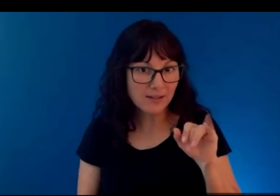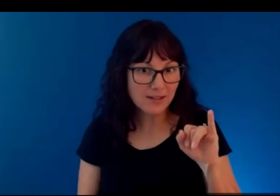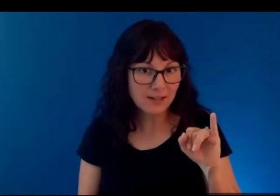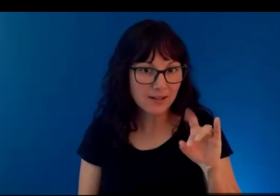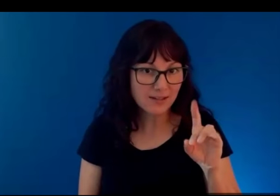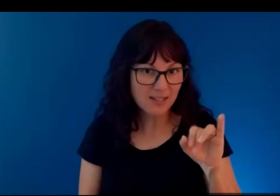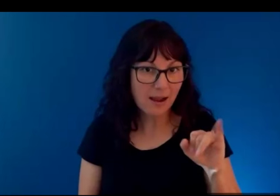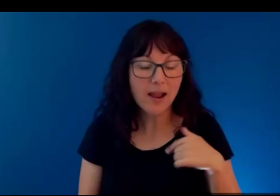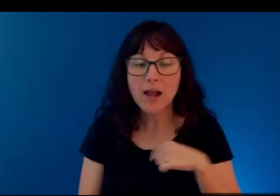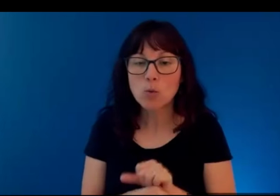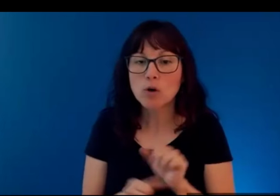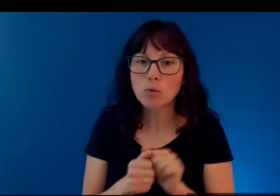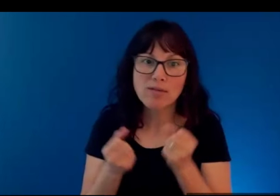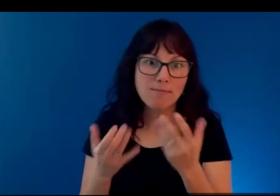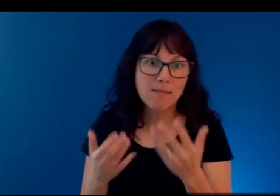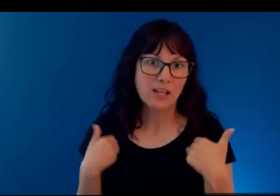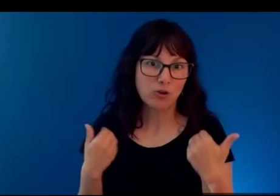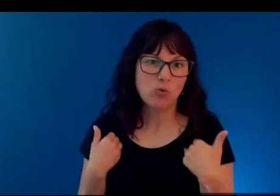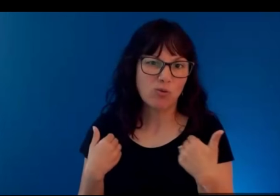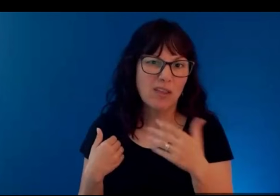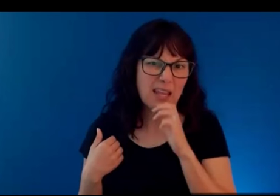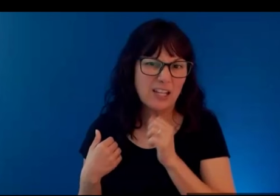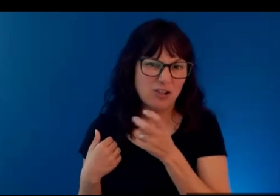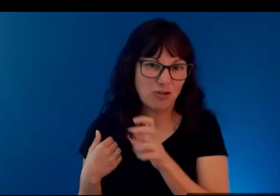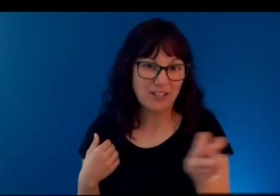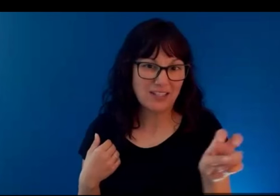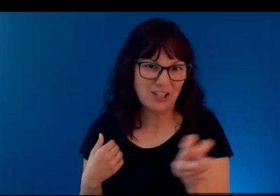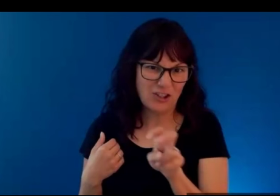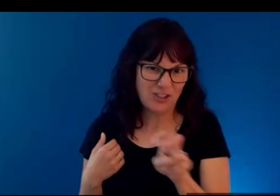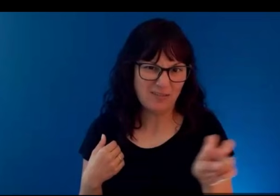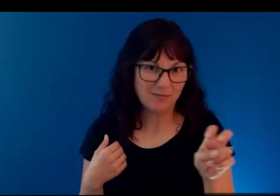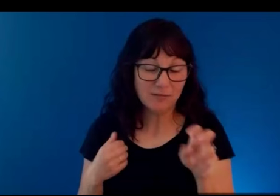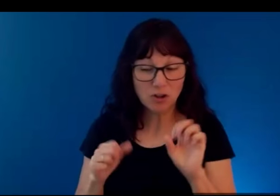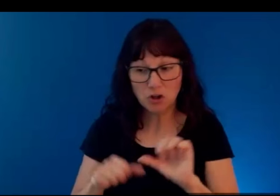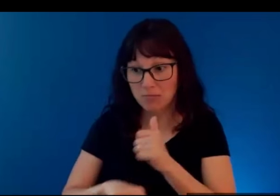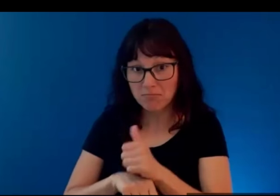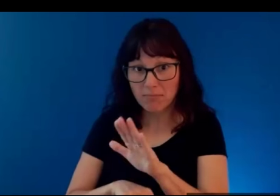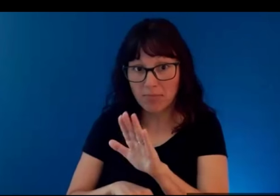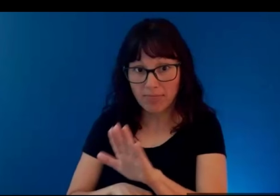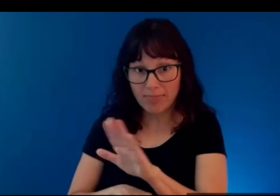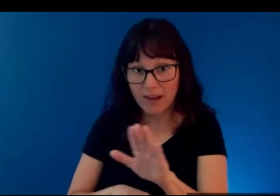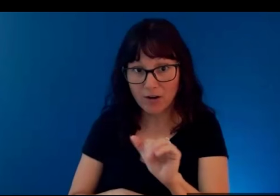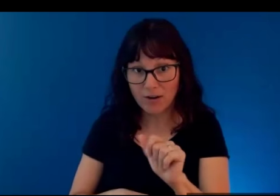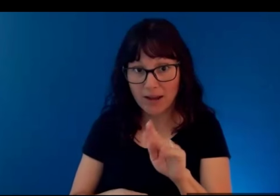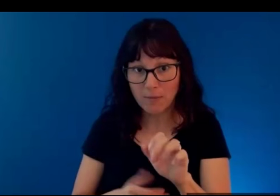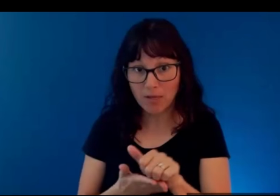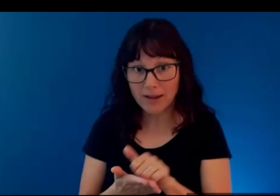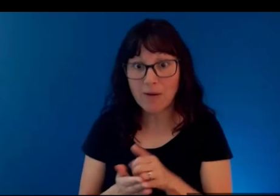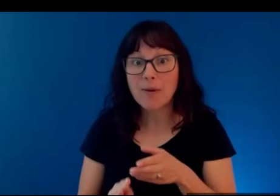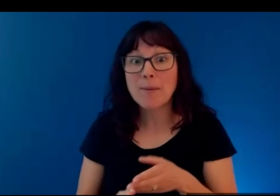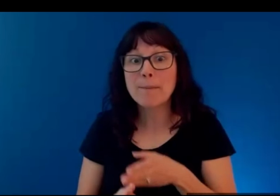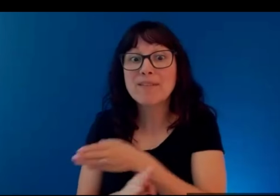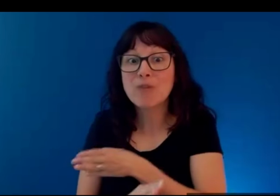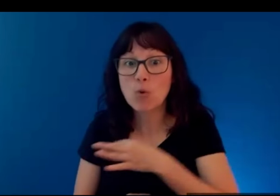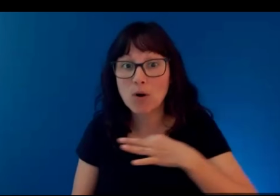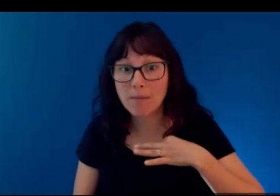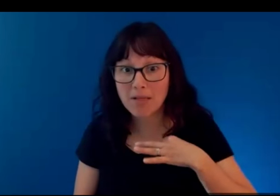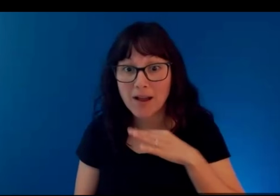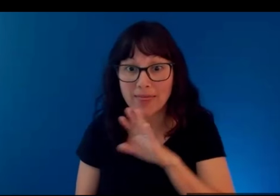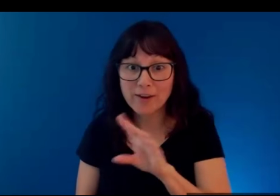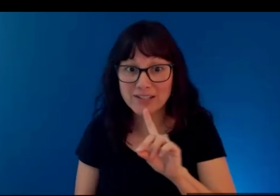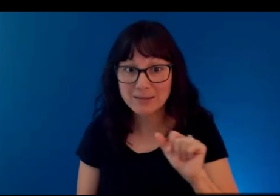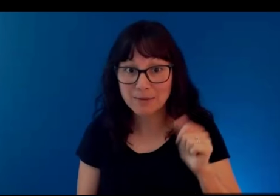with a lot of transition age youth, and they've been able to open their ABLE account before they even apply for their